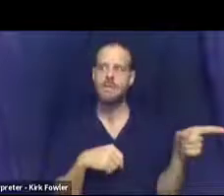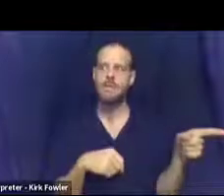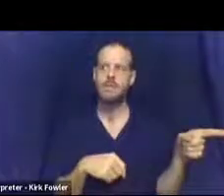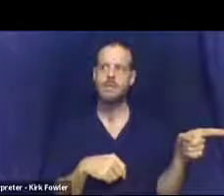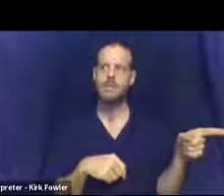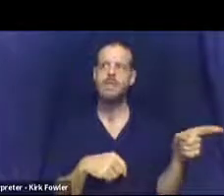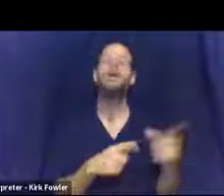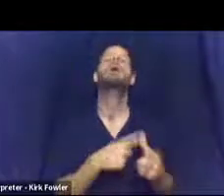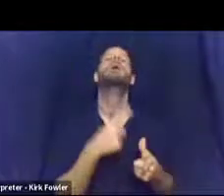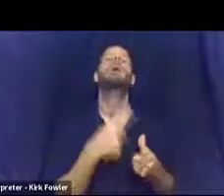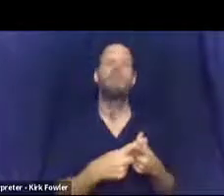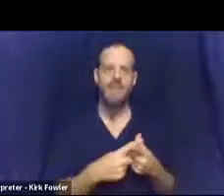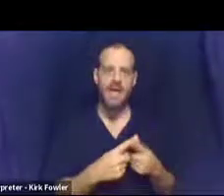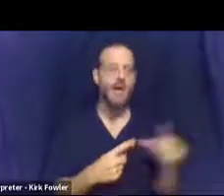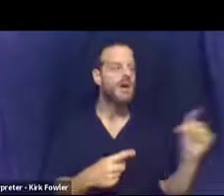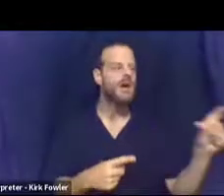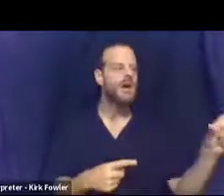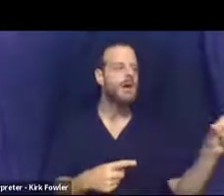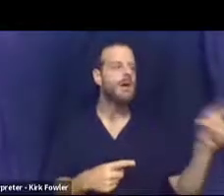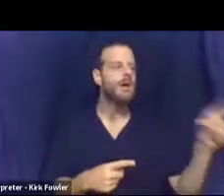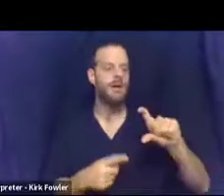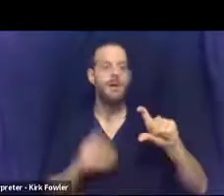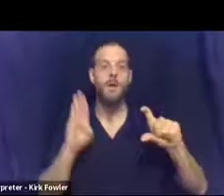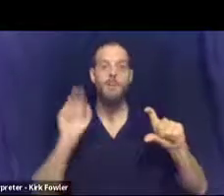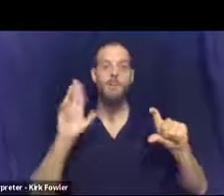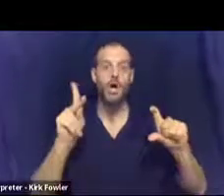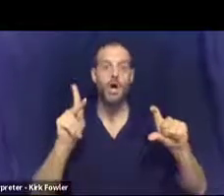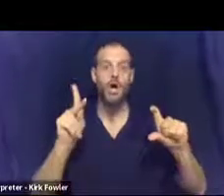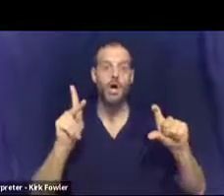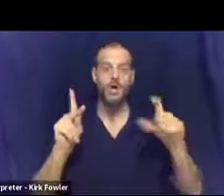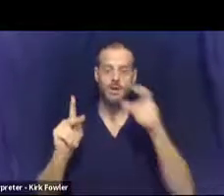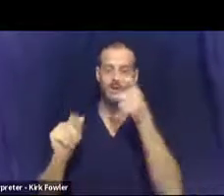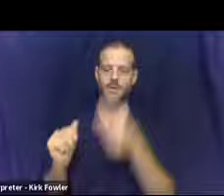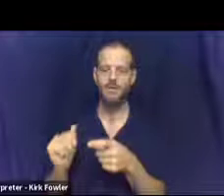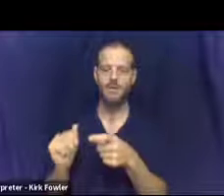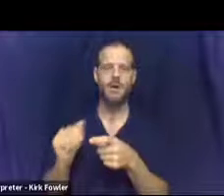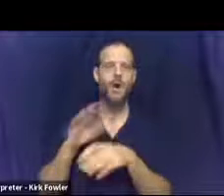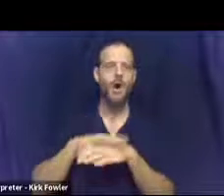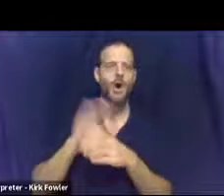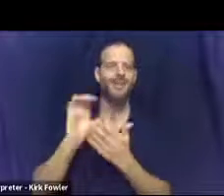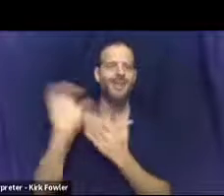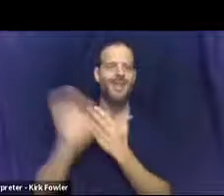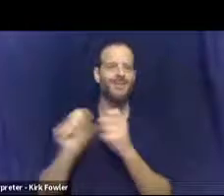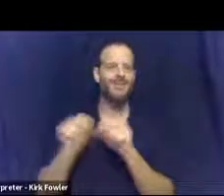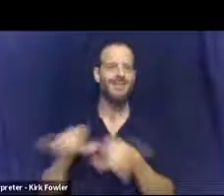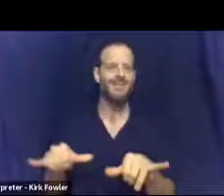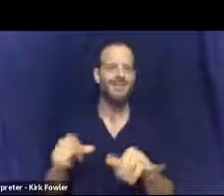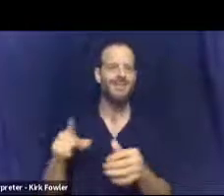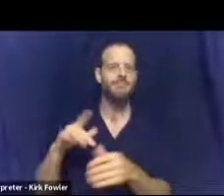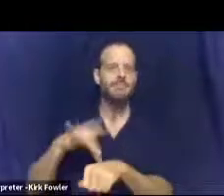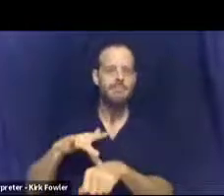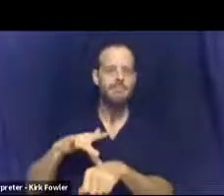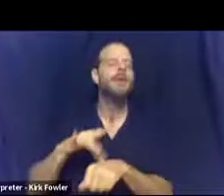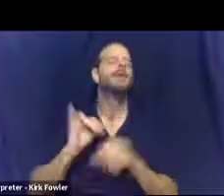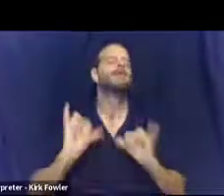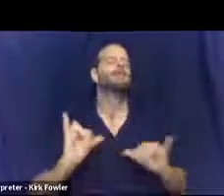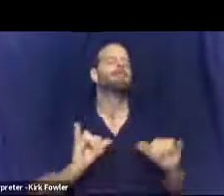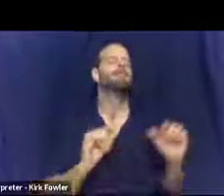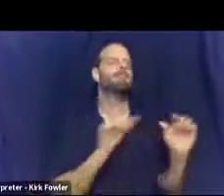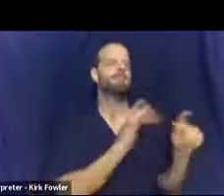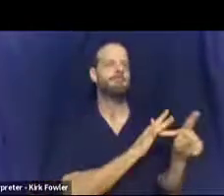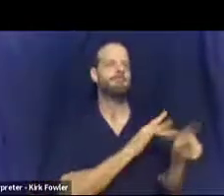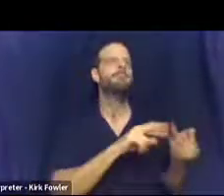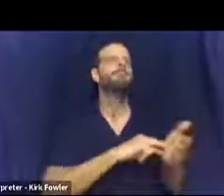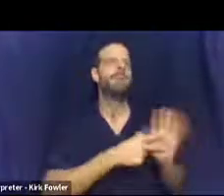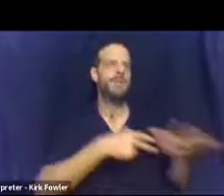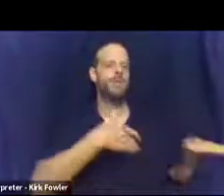pull some of that bark from the tree and use it for his calendar system. The funny follow up to that story is the teacher actually pulled a whole